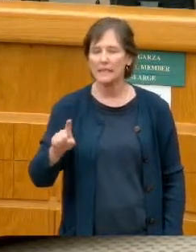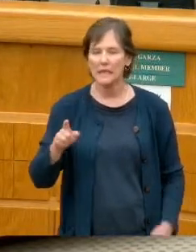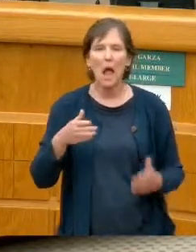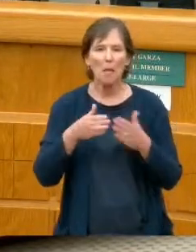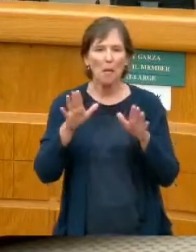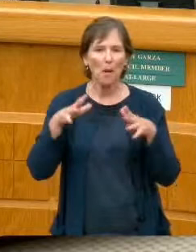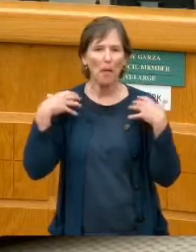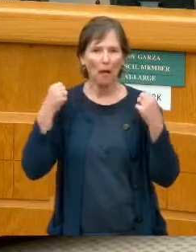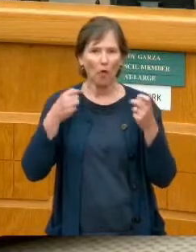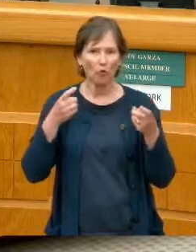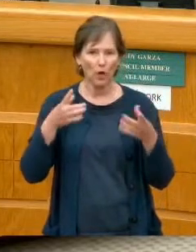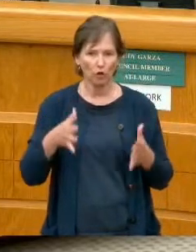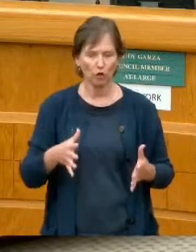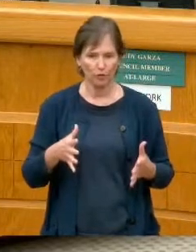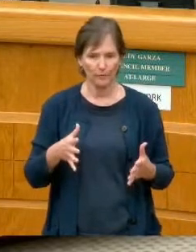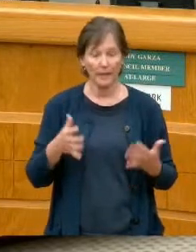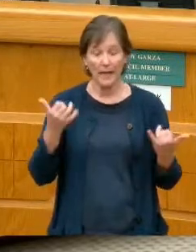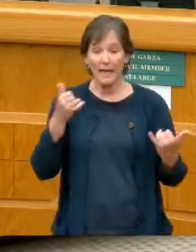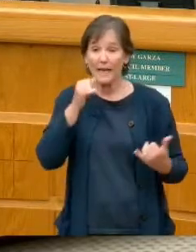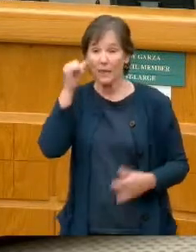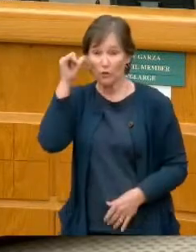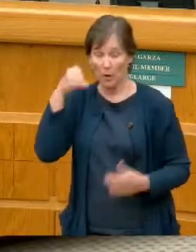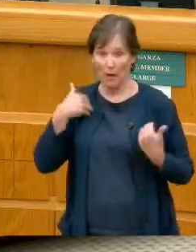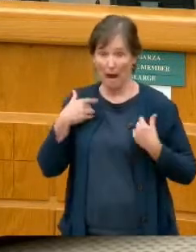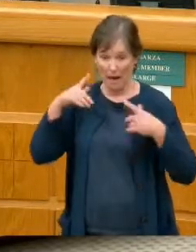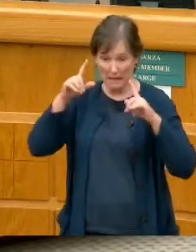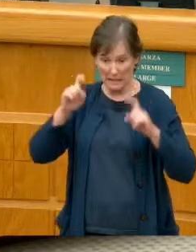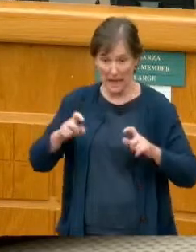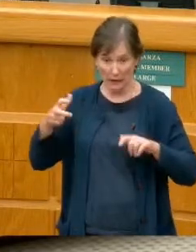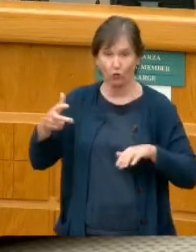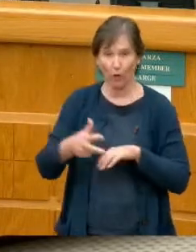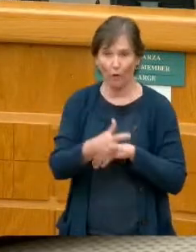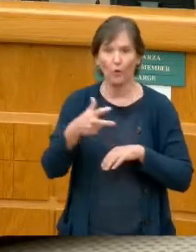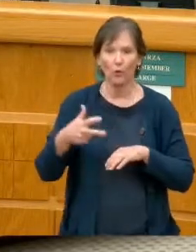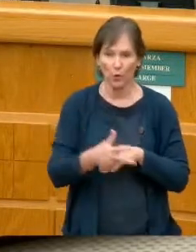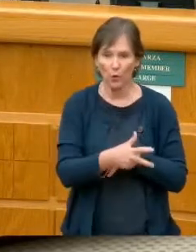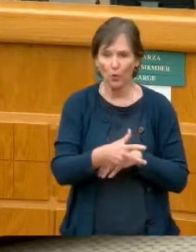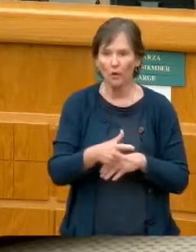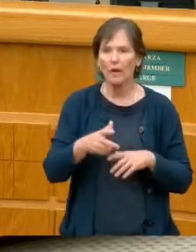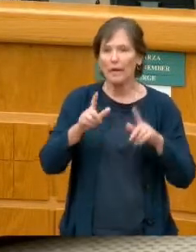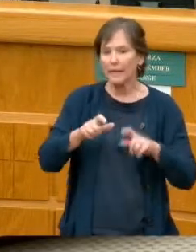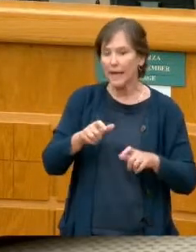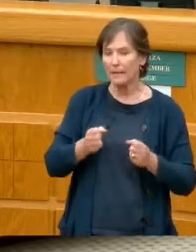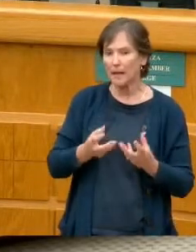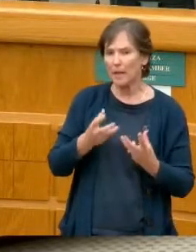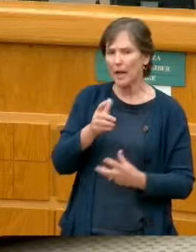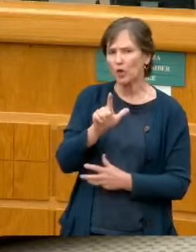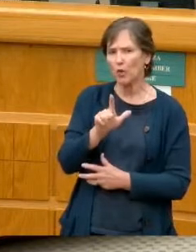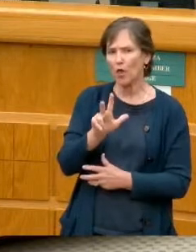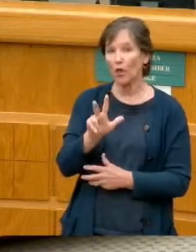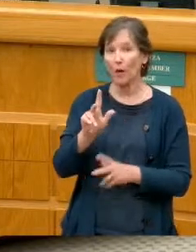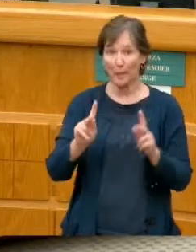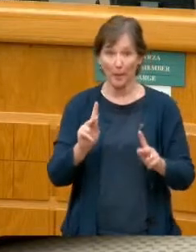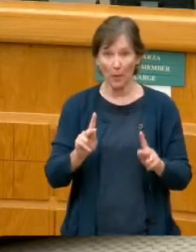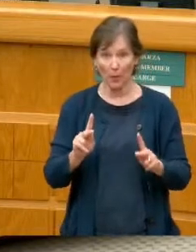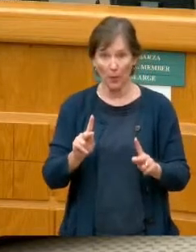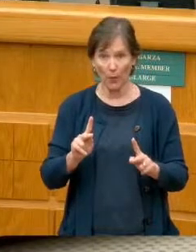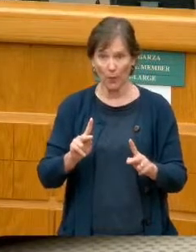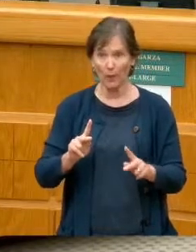a drive-through yesterday. 23 individuals were tested and 5 were positive. This gives us a positivity rate